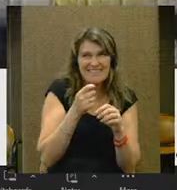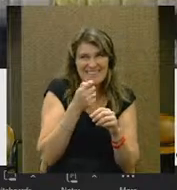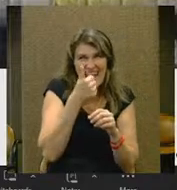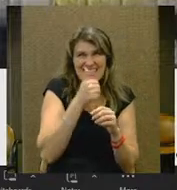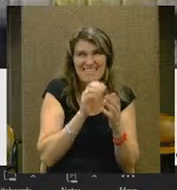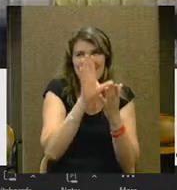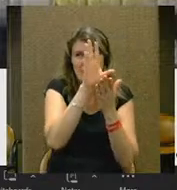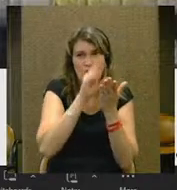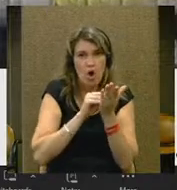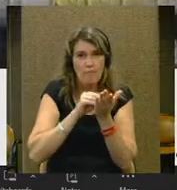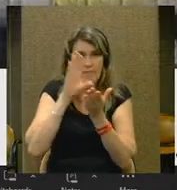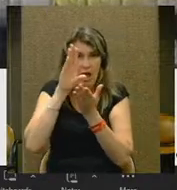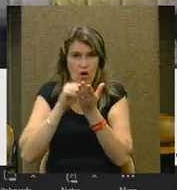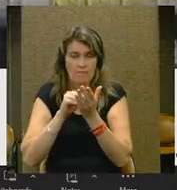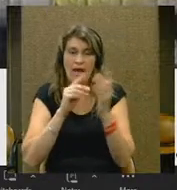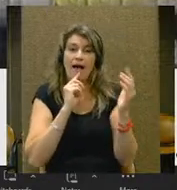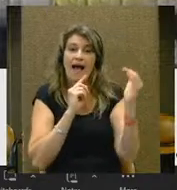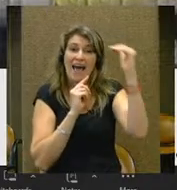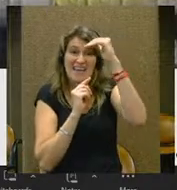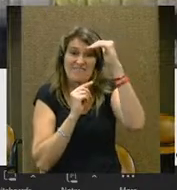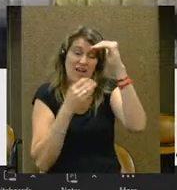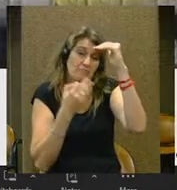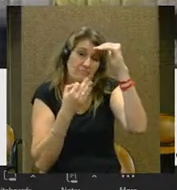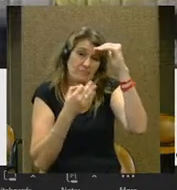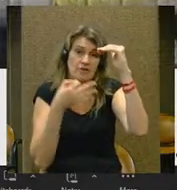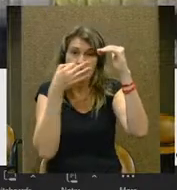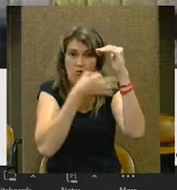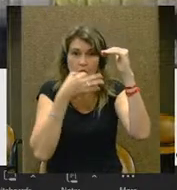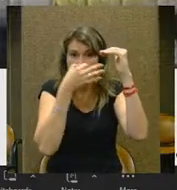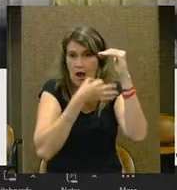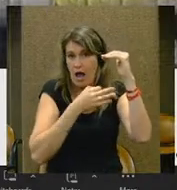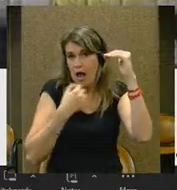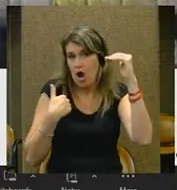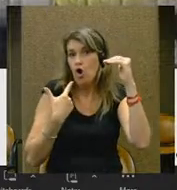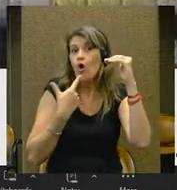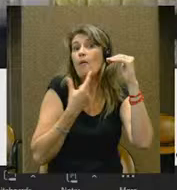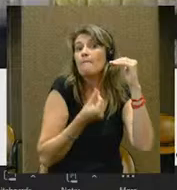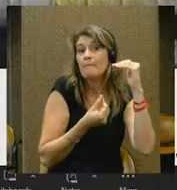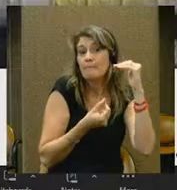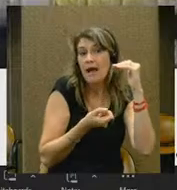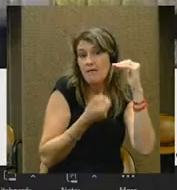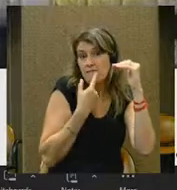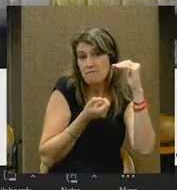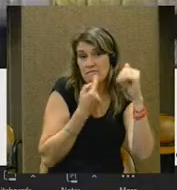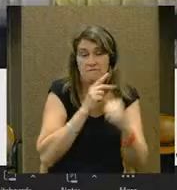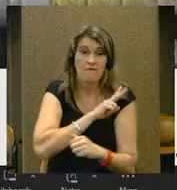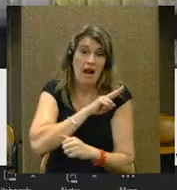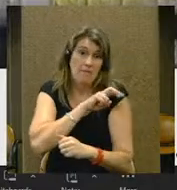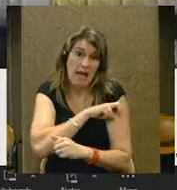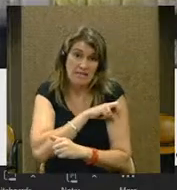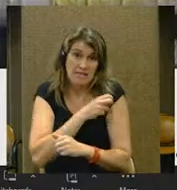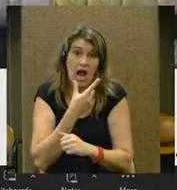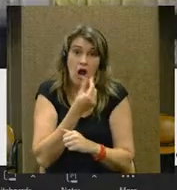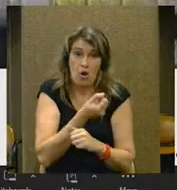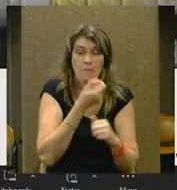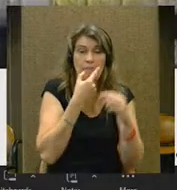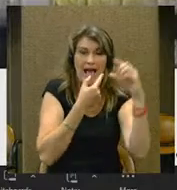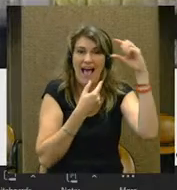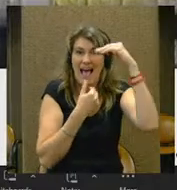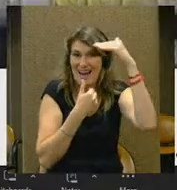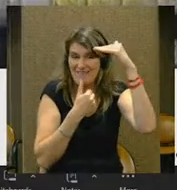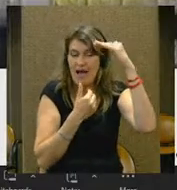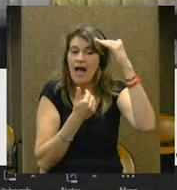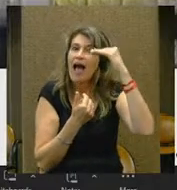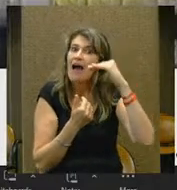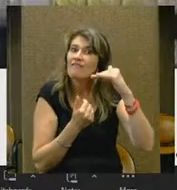top panel is what you would get, at a pharmacy, and the bottom one actually is counterfeit and just has methamphetamine in